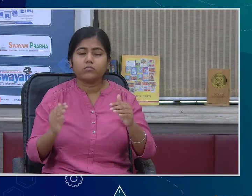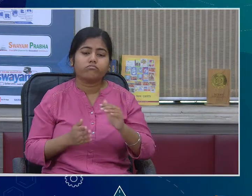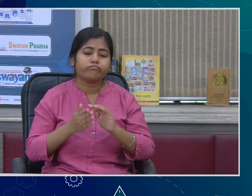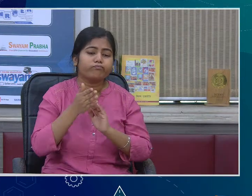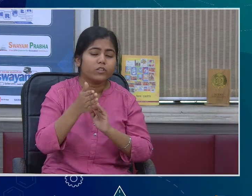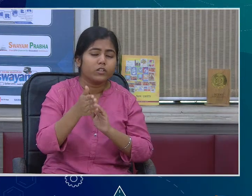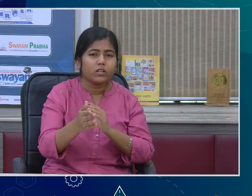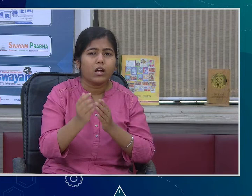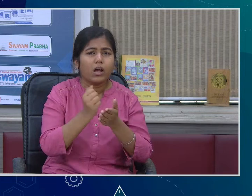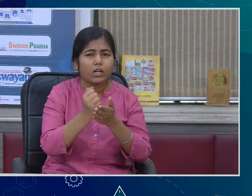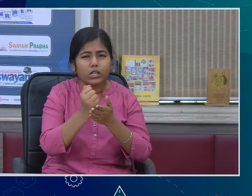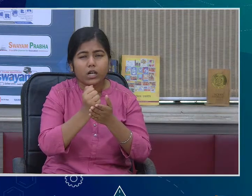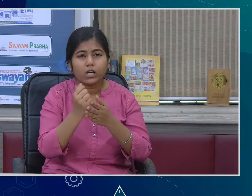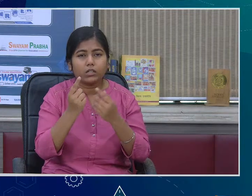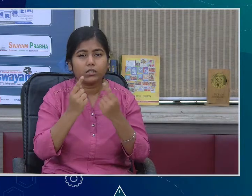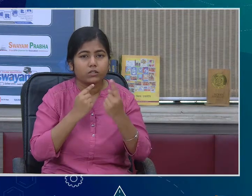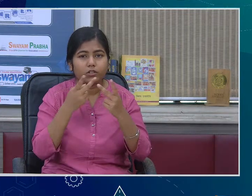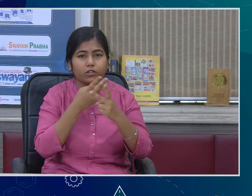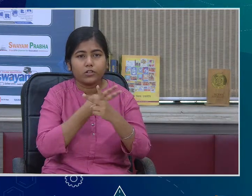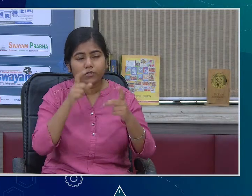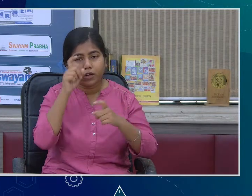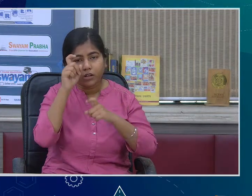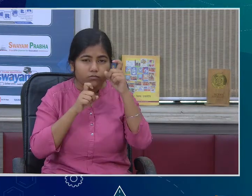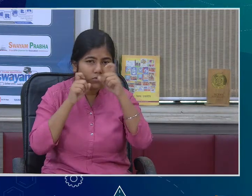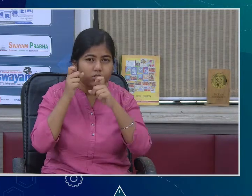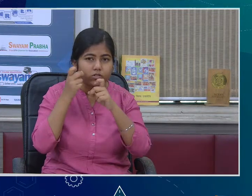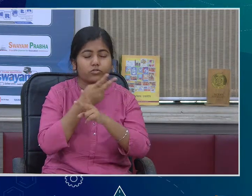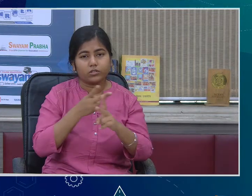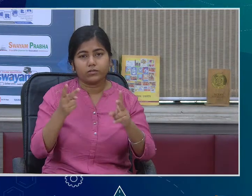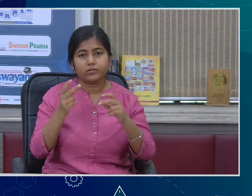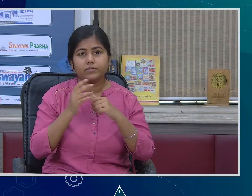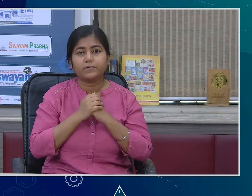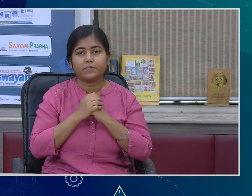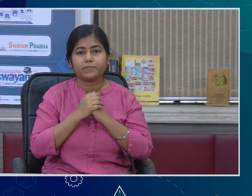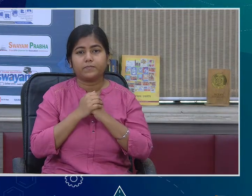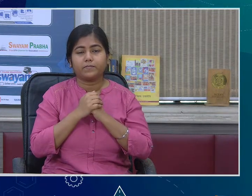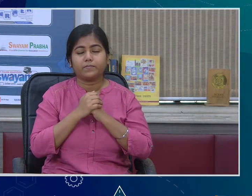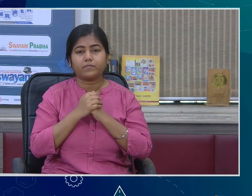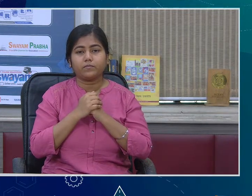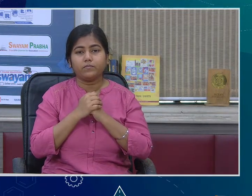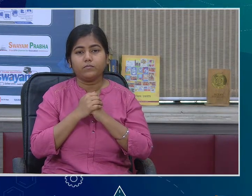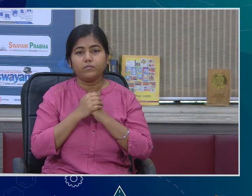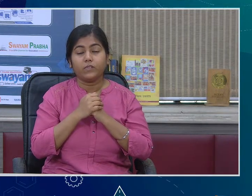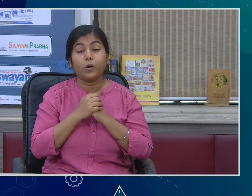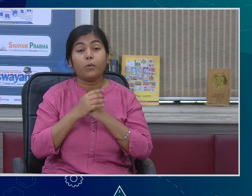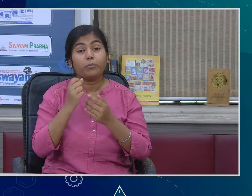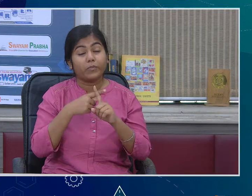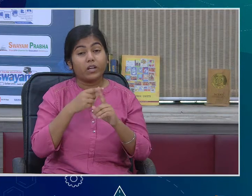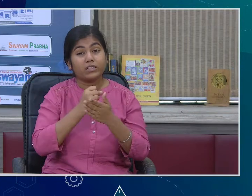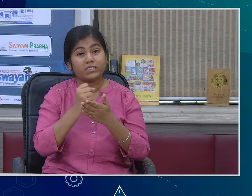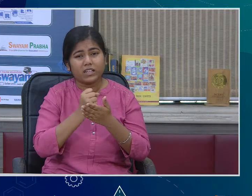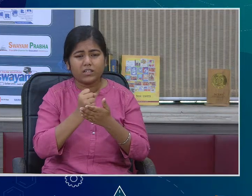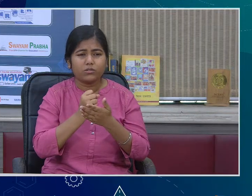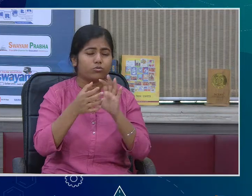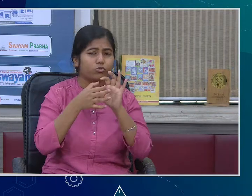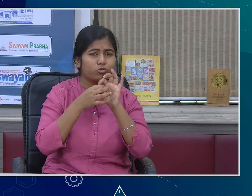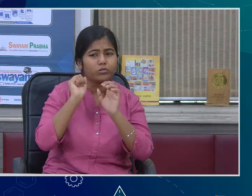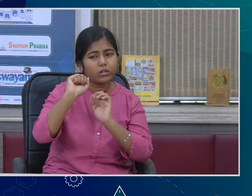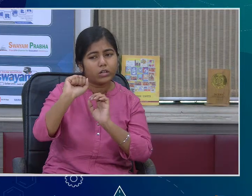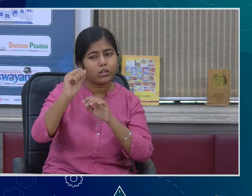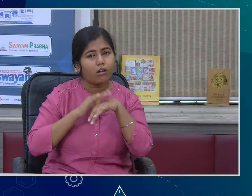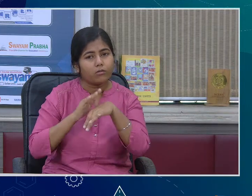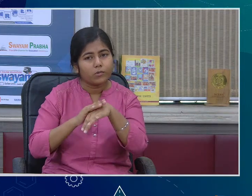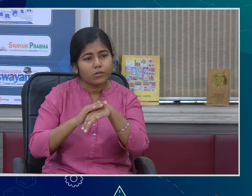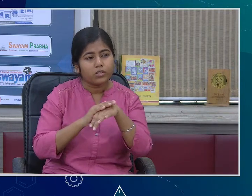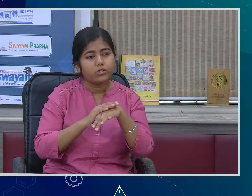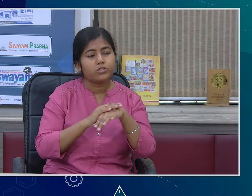explain them through vivid expressions, and you can try to relate their experiences with